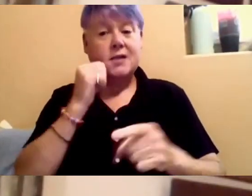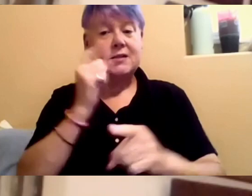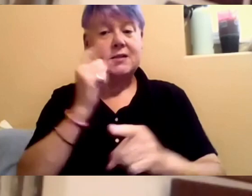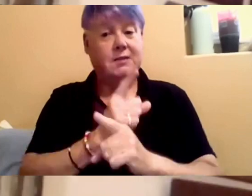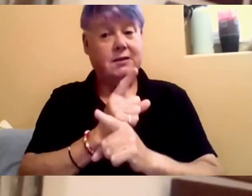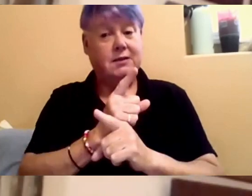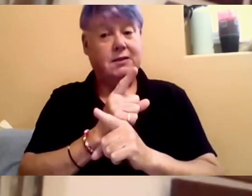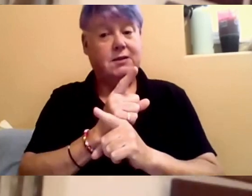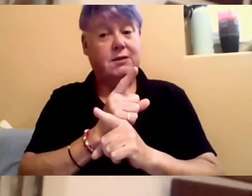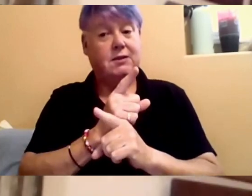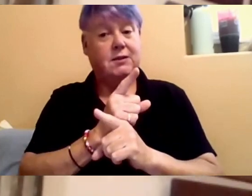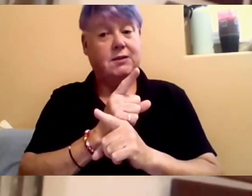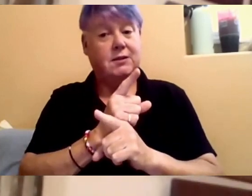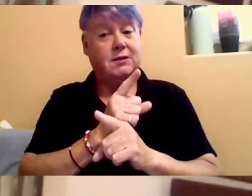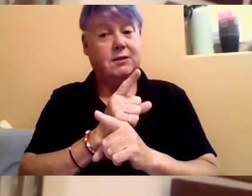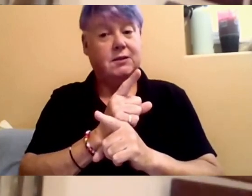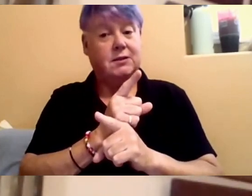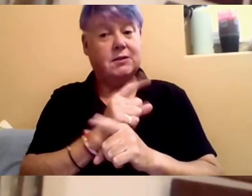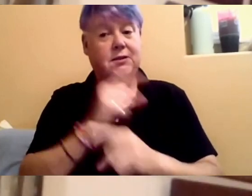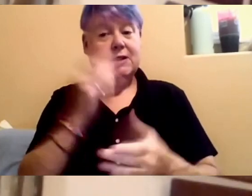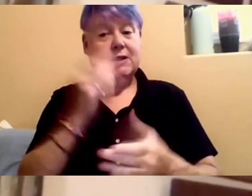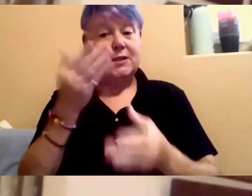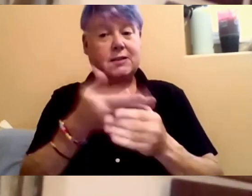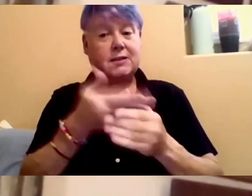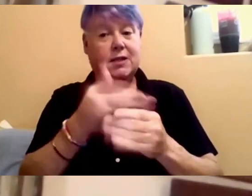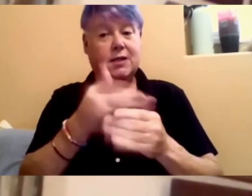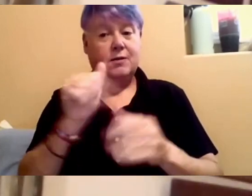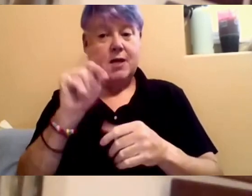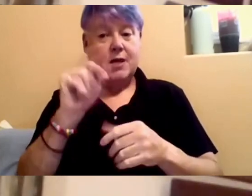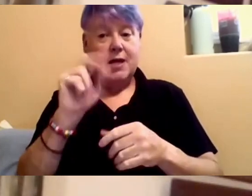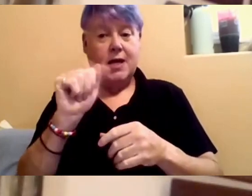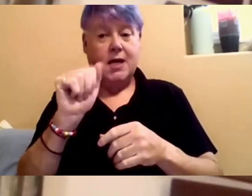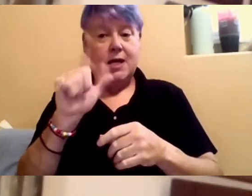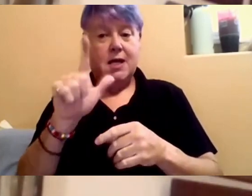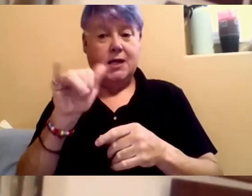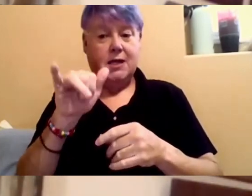a psychoanalyst, and we spent